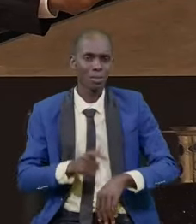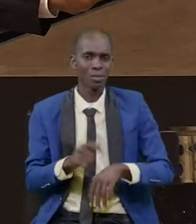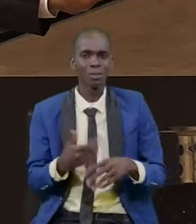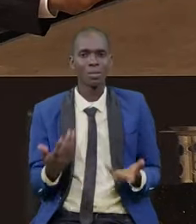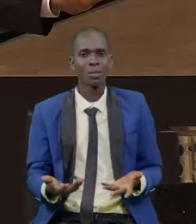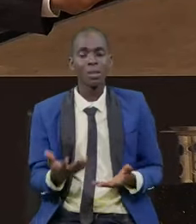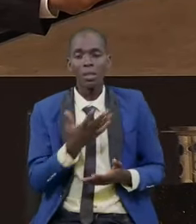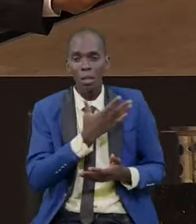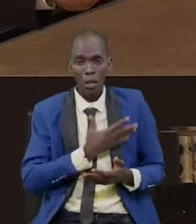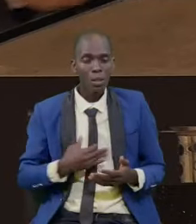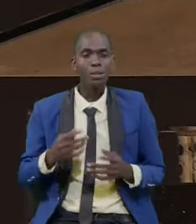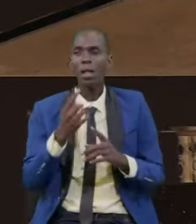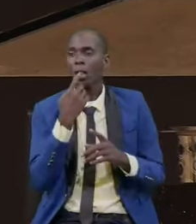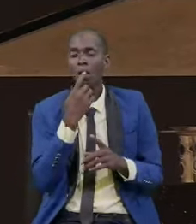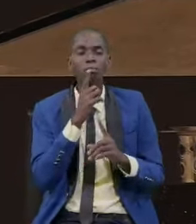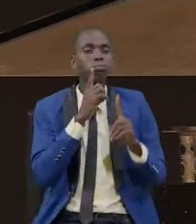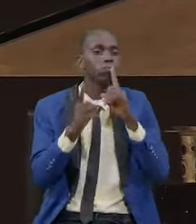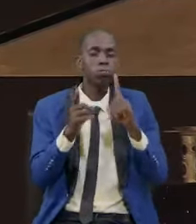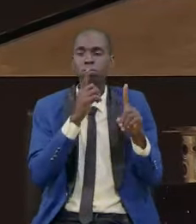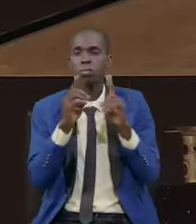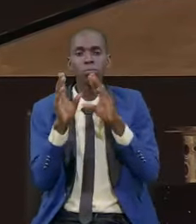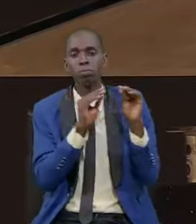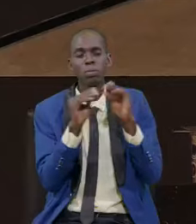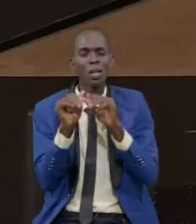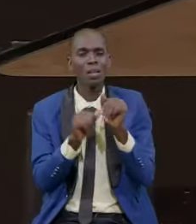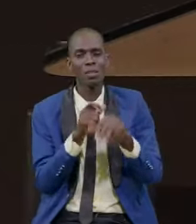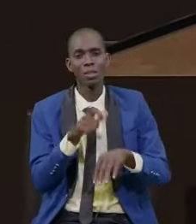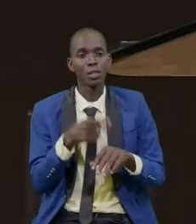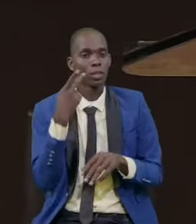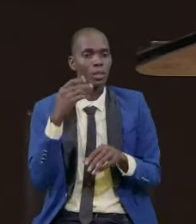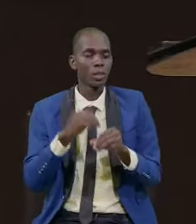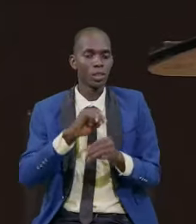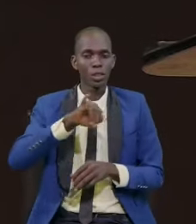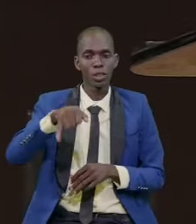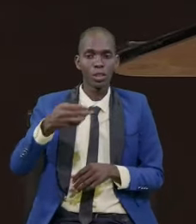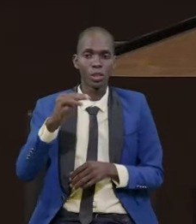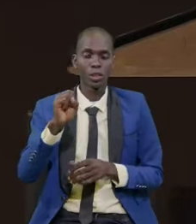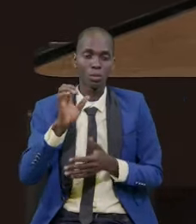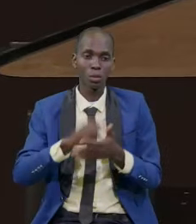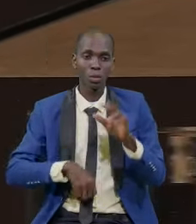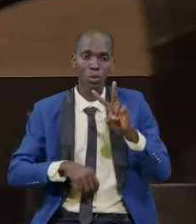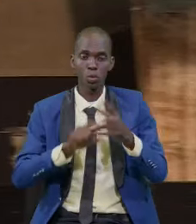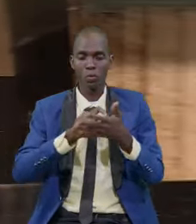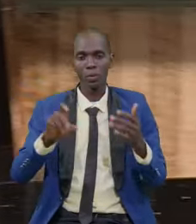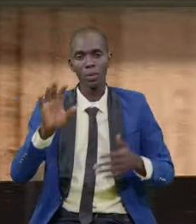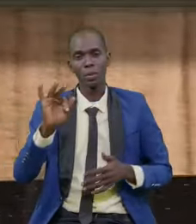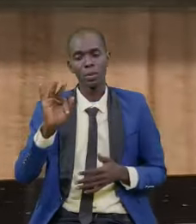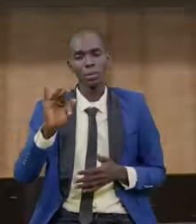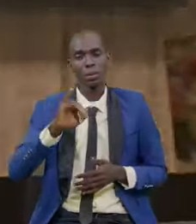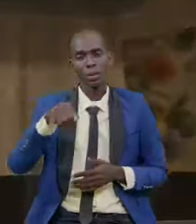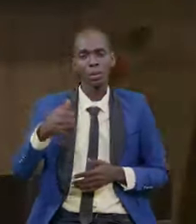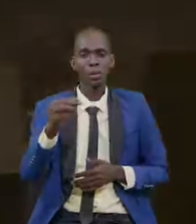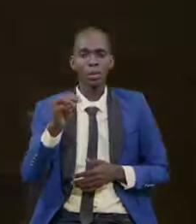and the tongue wagging all the time. It tells us in chapter 2 And reading from verse 19, chapter 2,